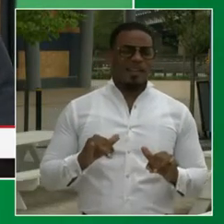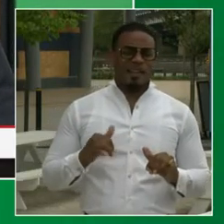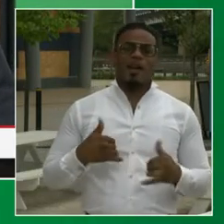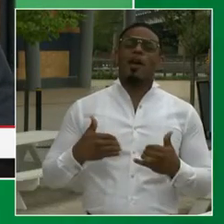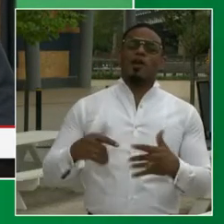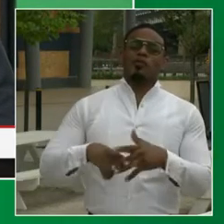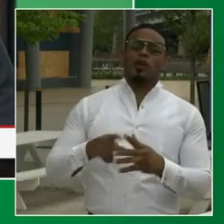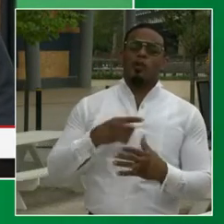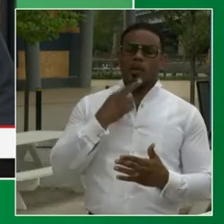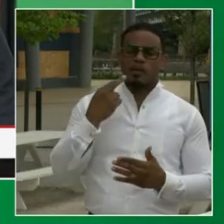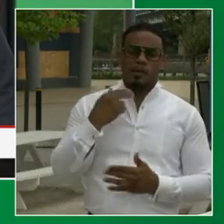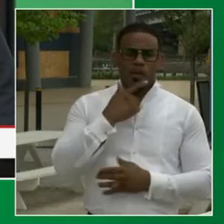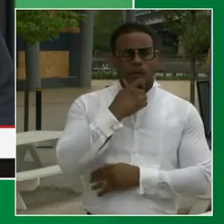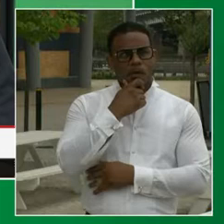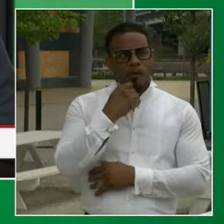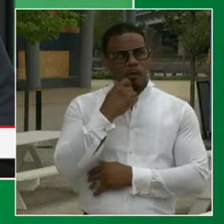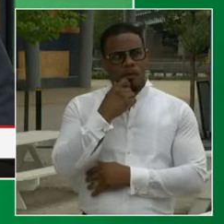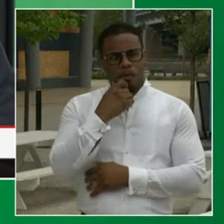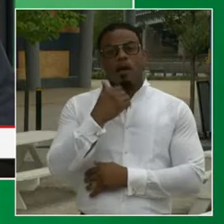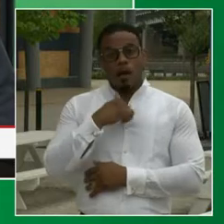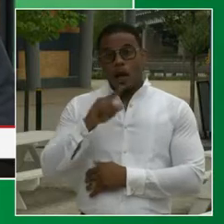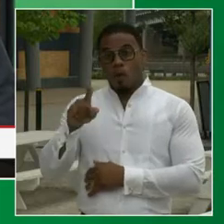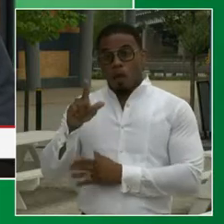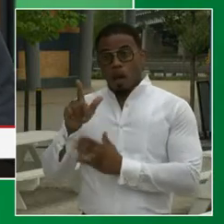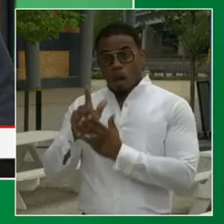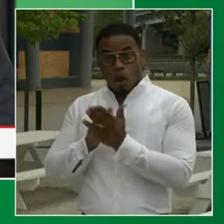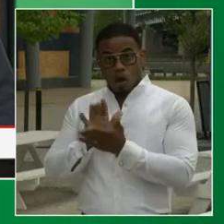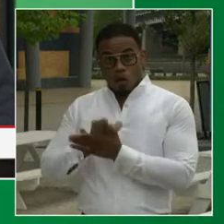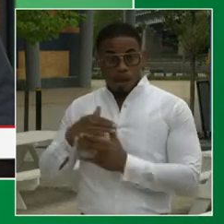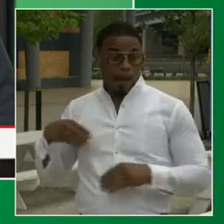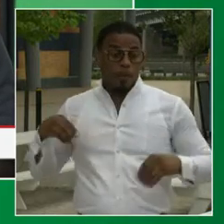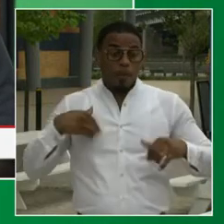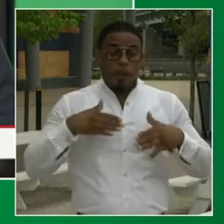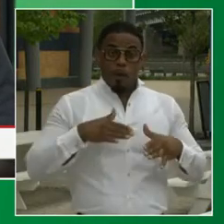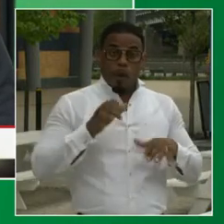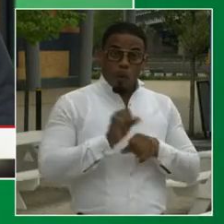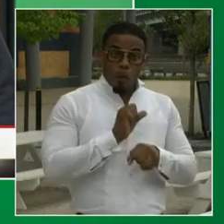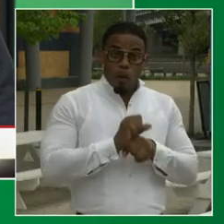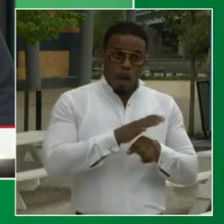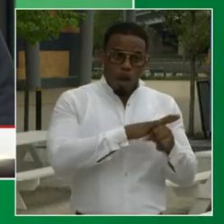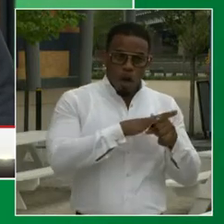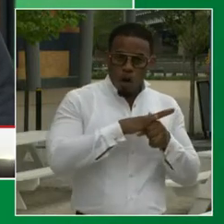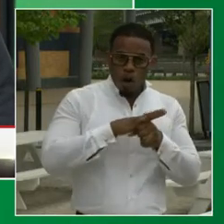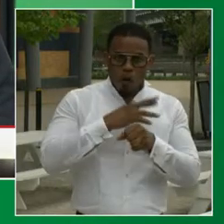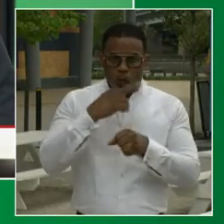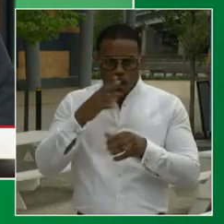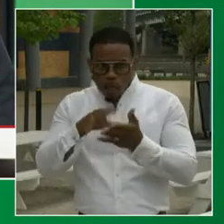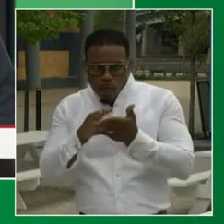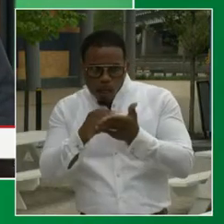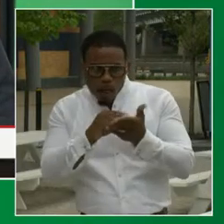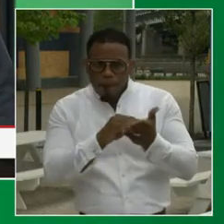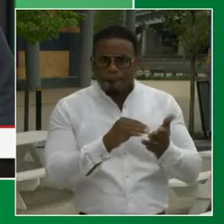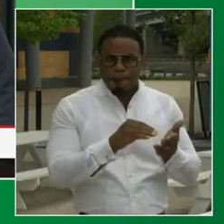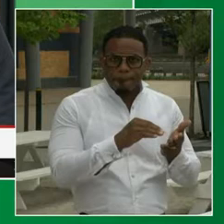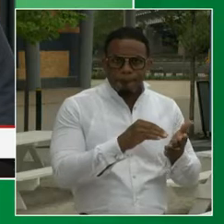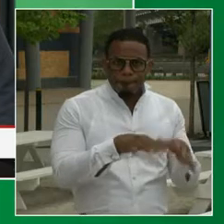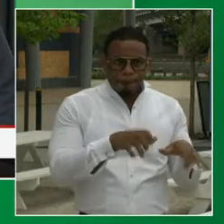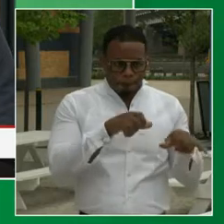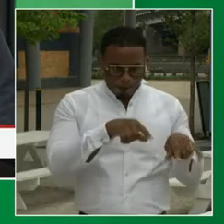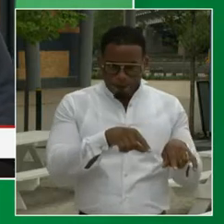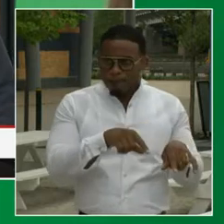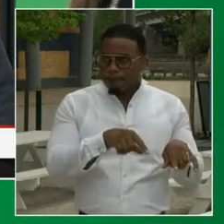start a restaurant. So I mean, besides law school, I paid my way by working at local restaurants in the city, and I took